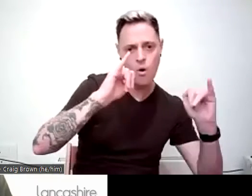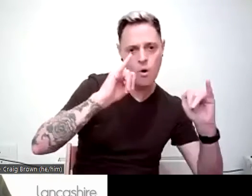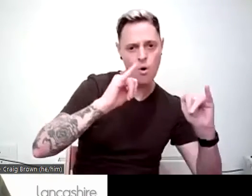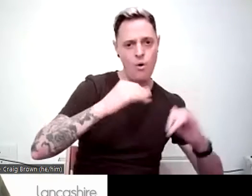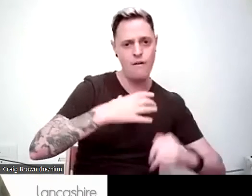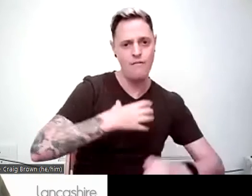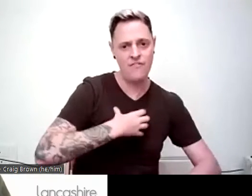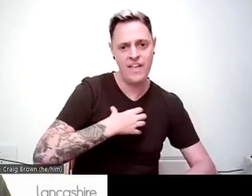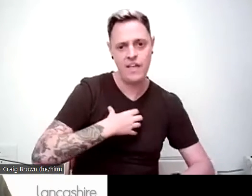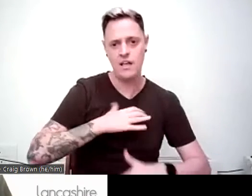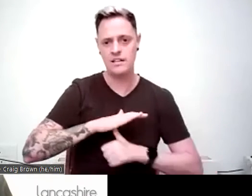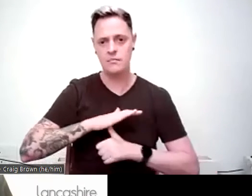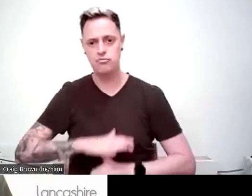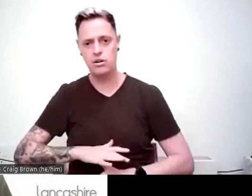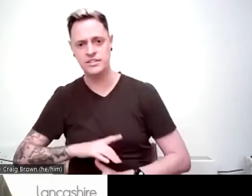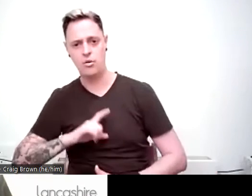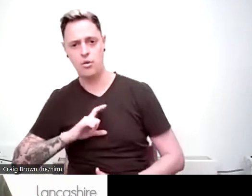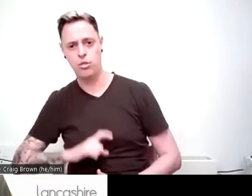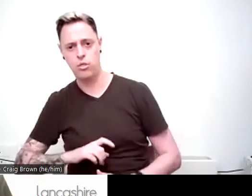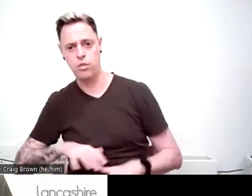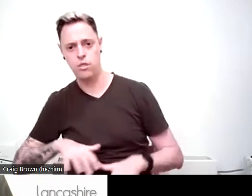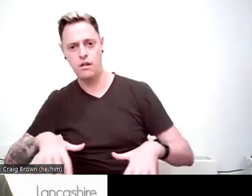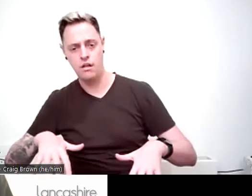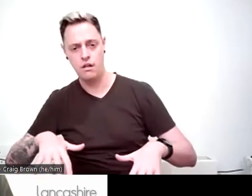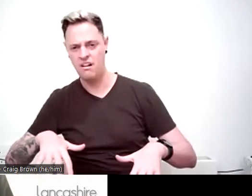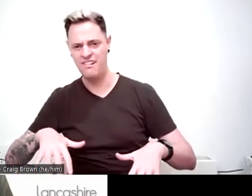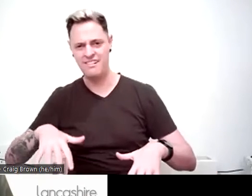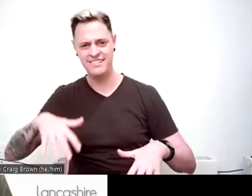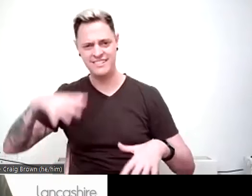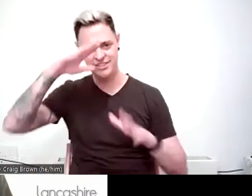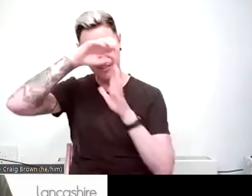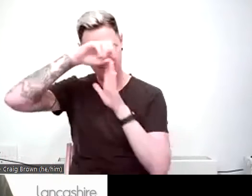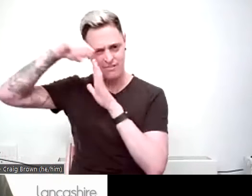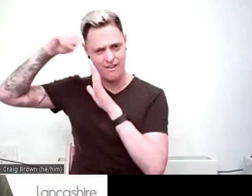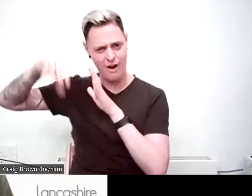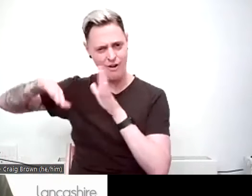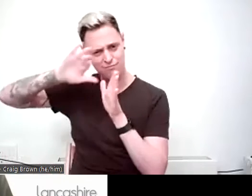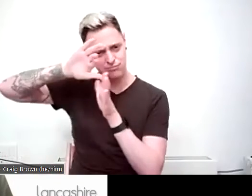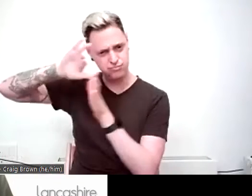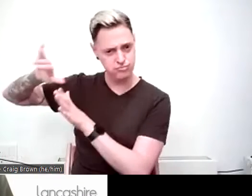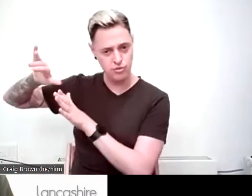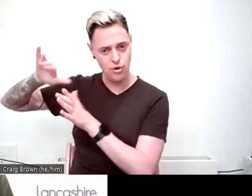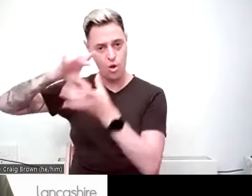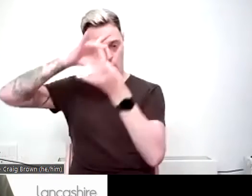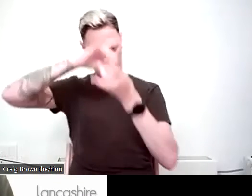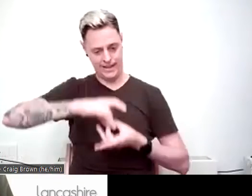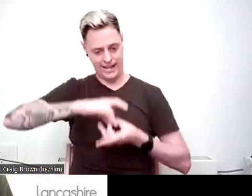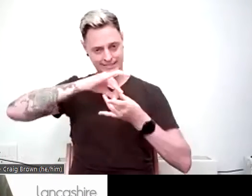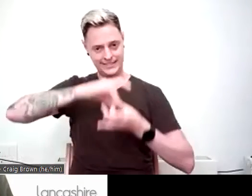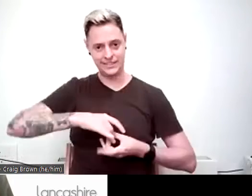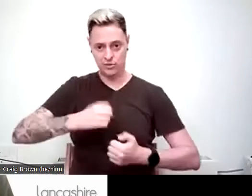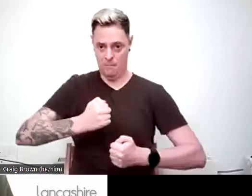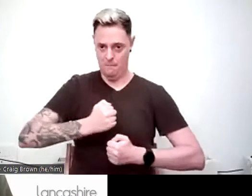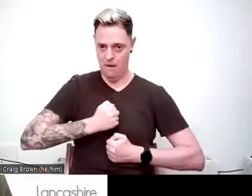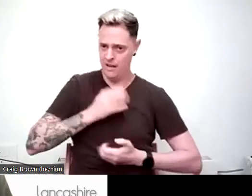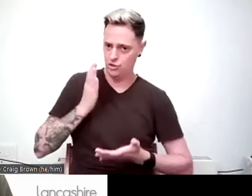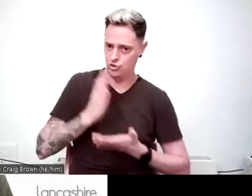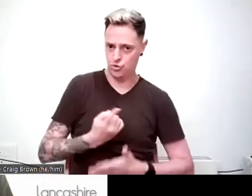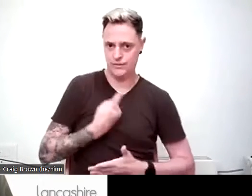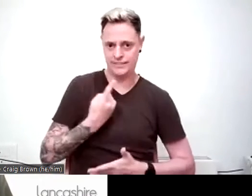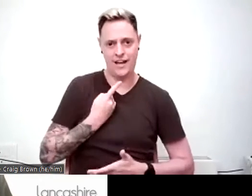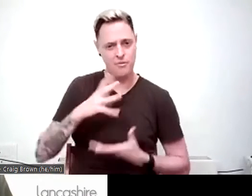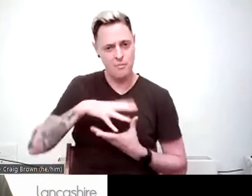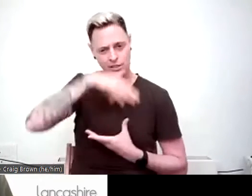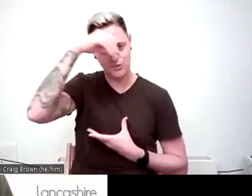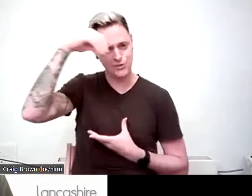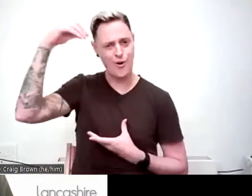this depression. It's around clearing that away and connecting to you, your soul, your true self. So it's kind